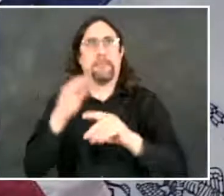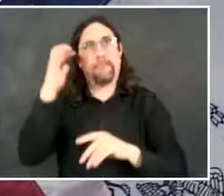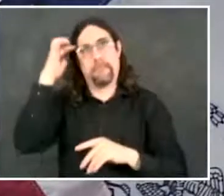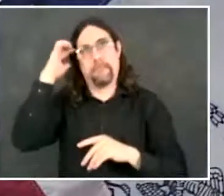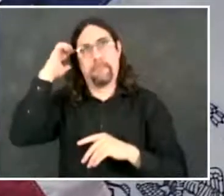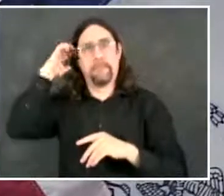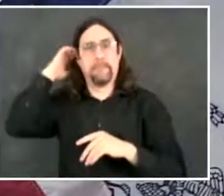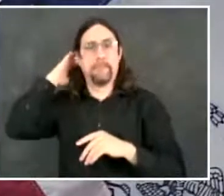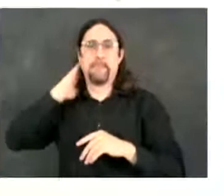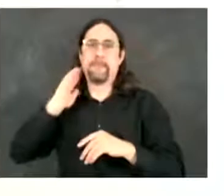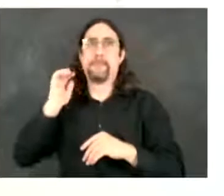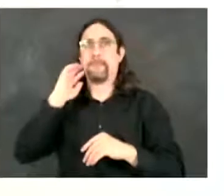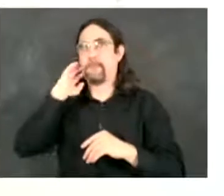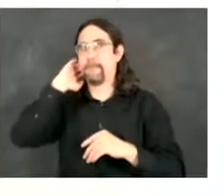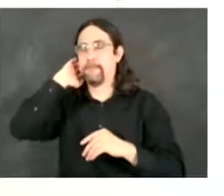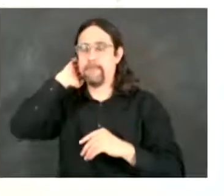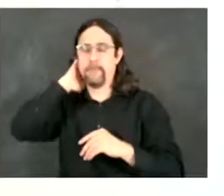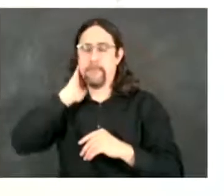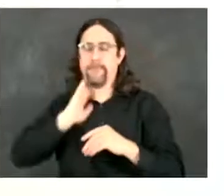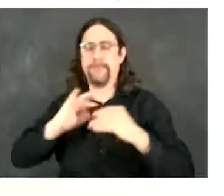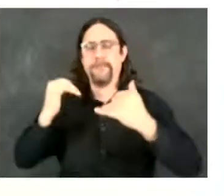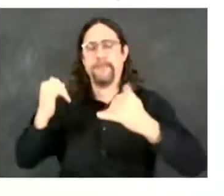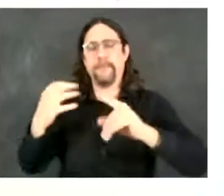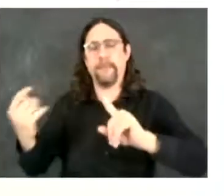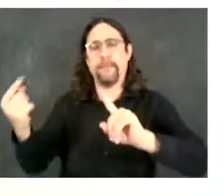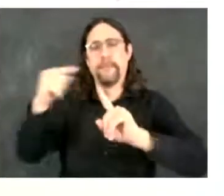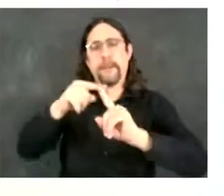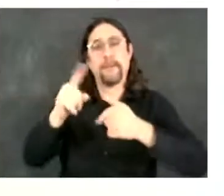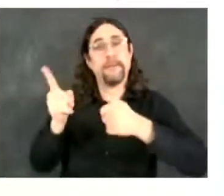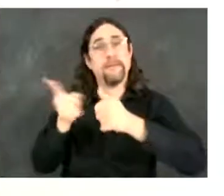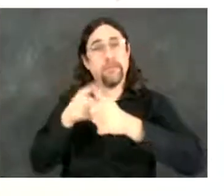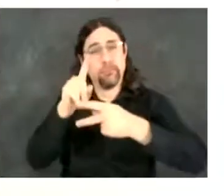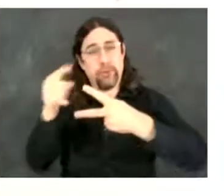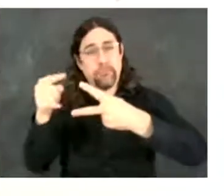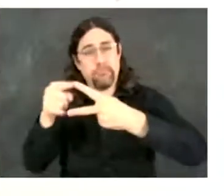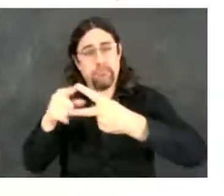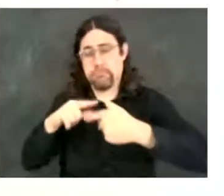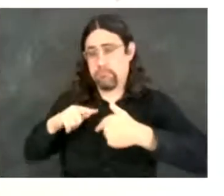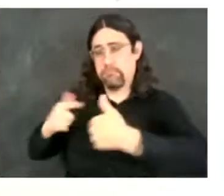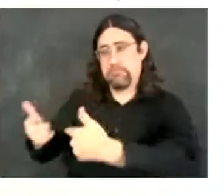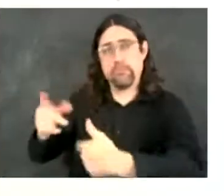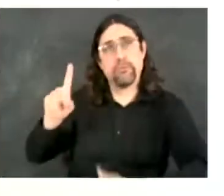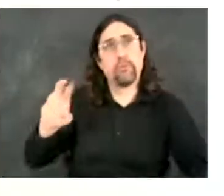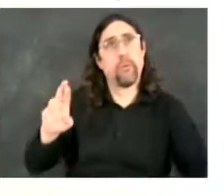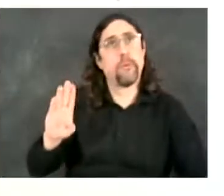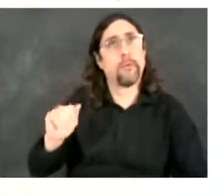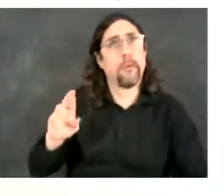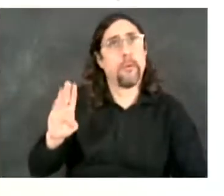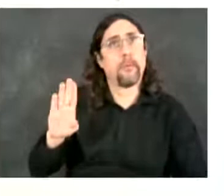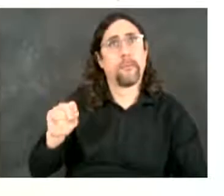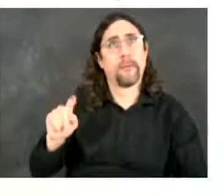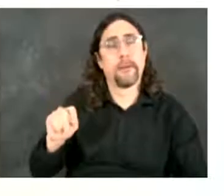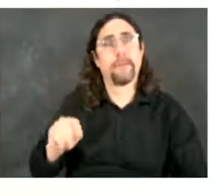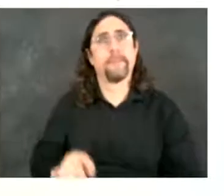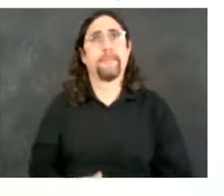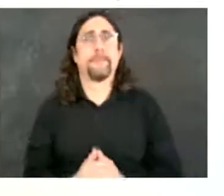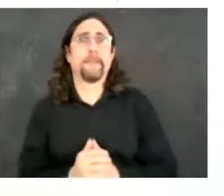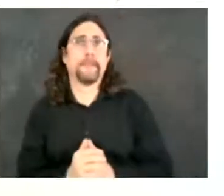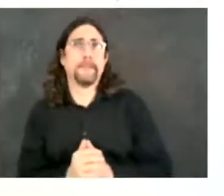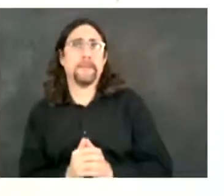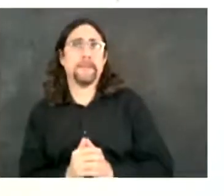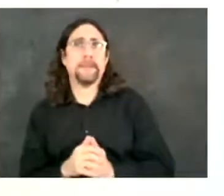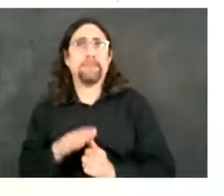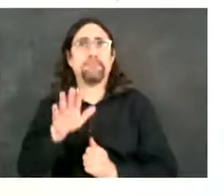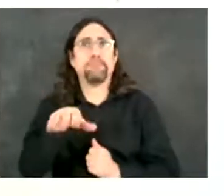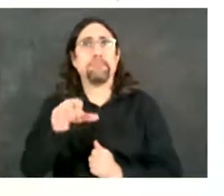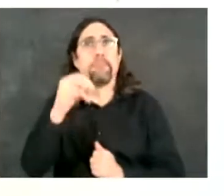what I would say is that when we have more than 2,000 cases per day in the city, we are still in